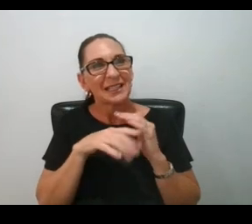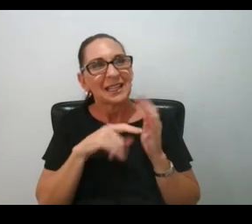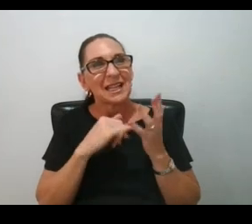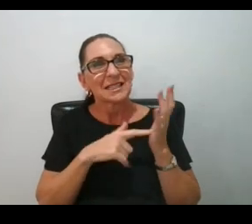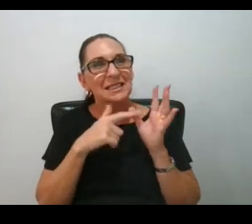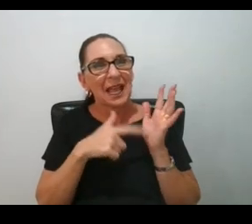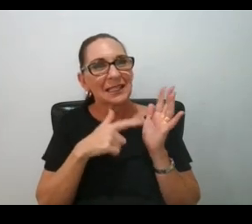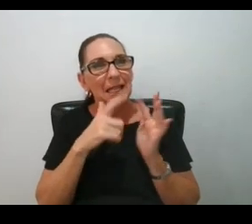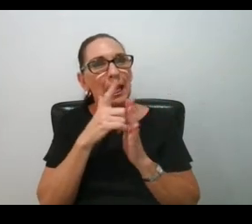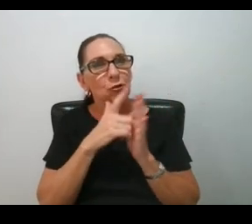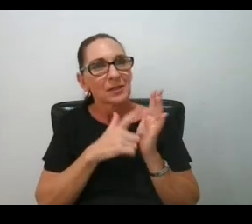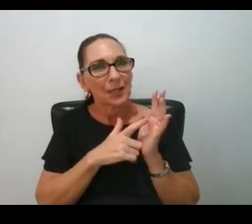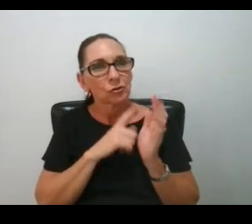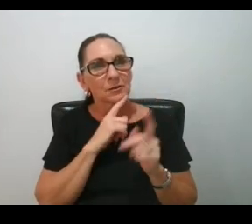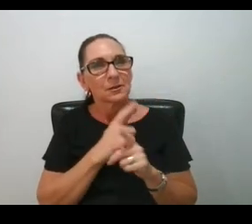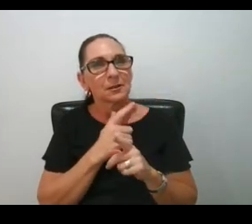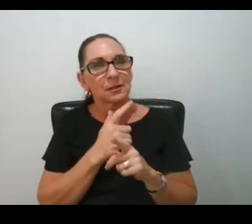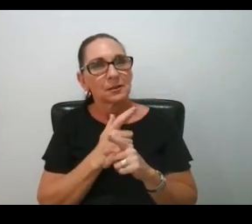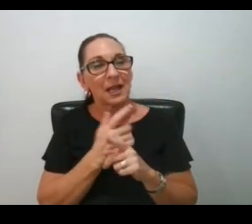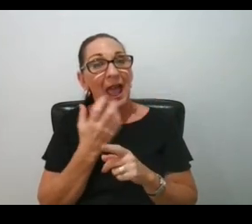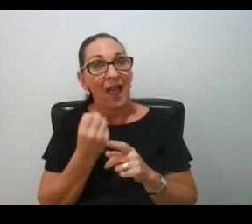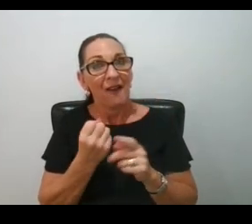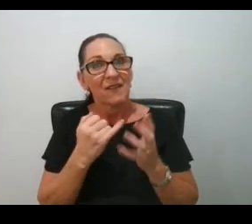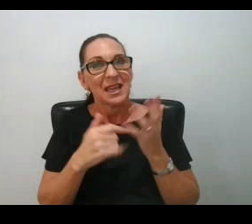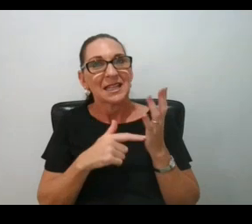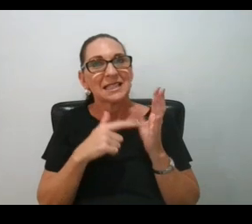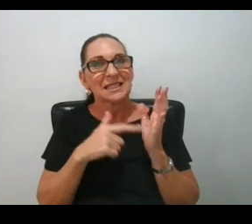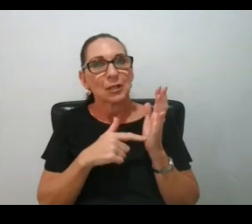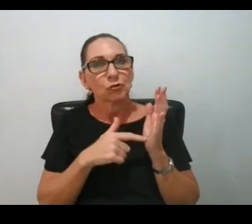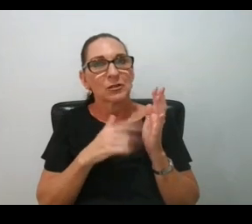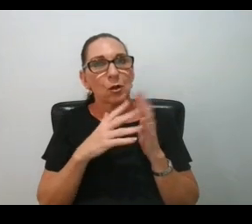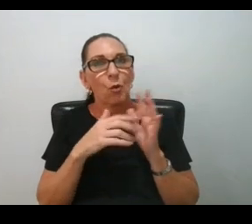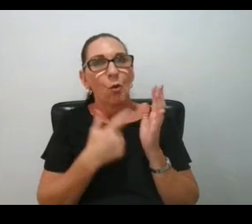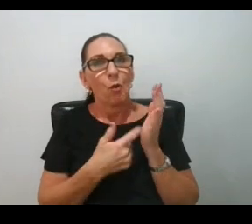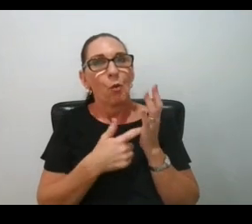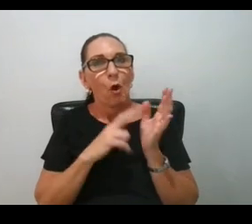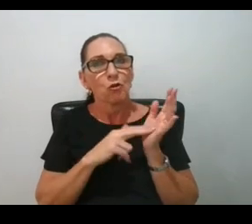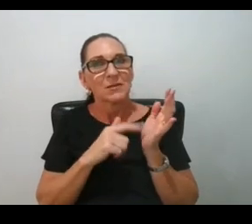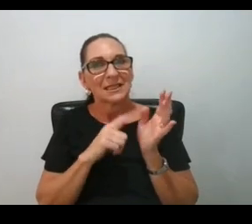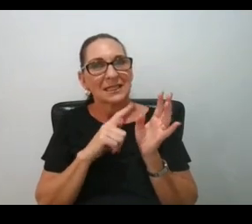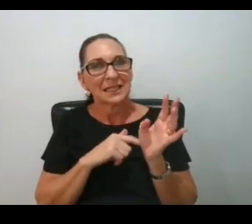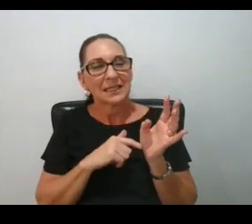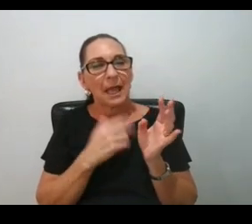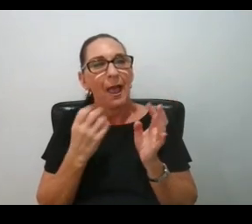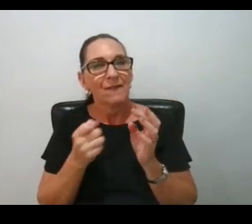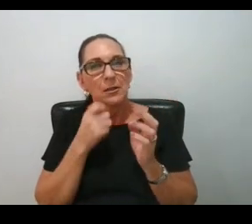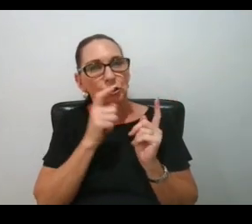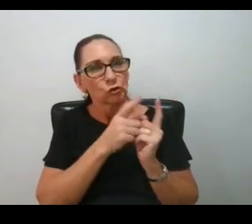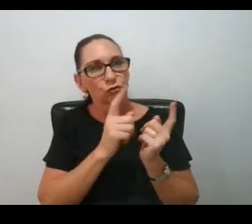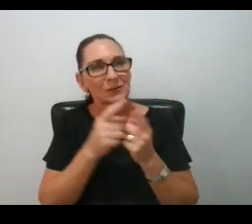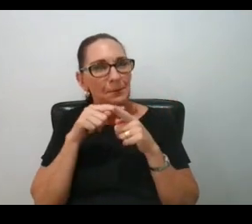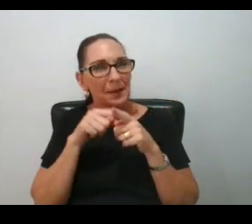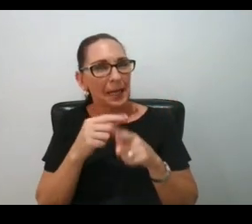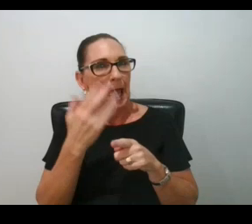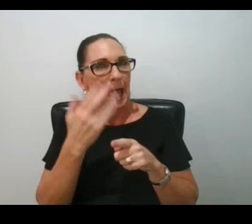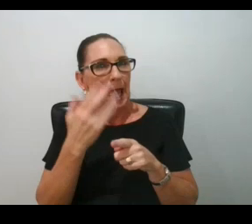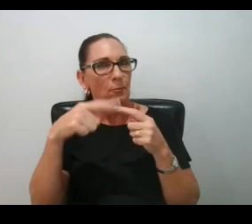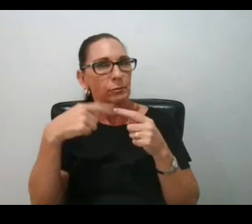today, there's actually statutory warranties of 3 and 1 month that differ depending on how many kilometres